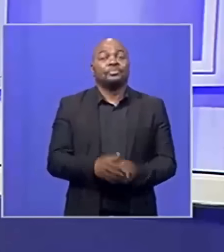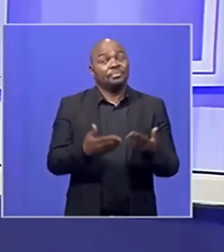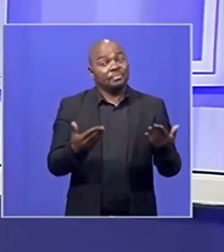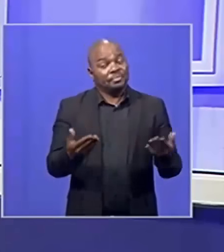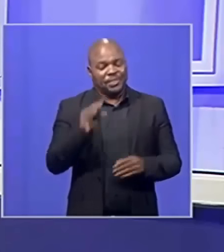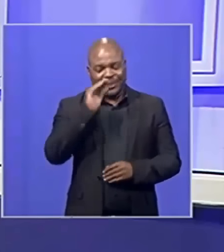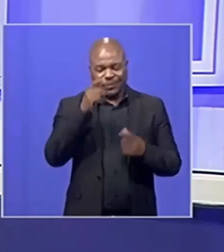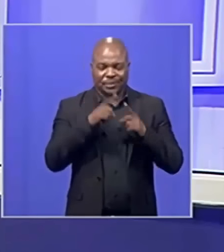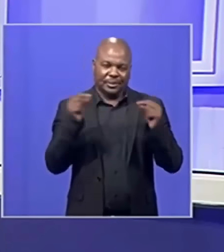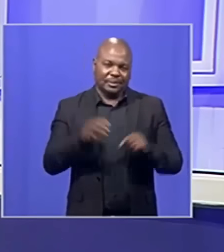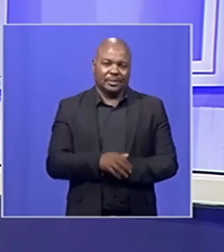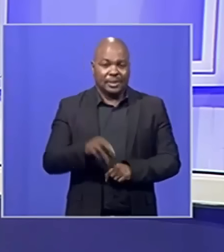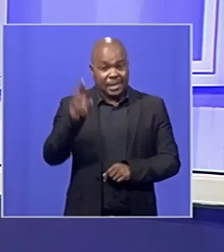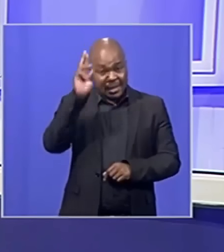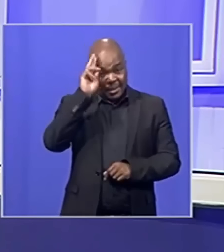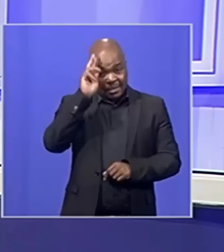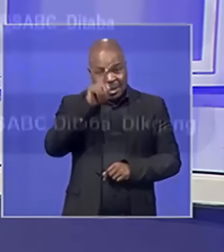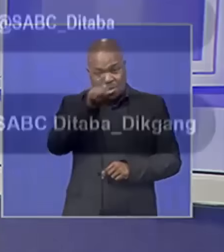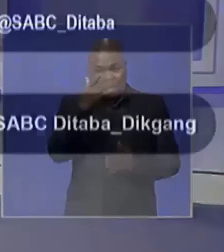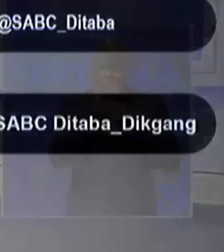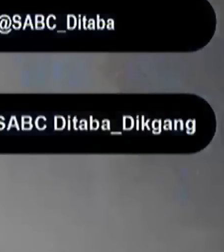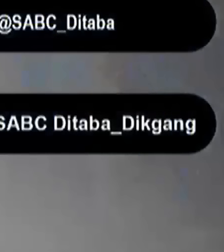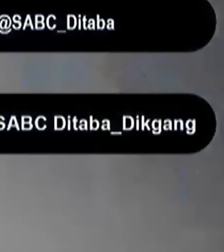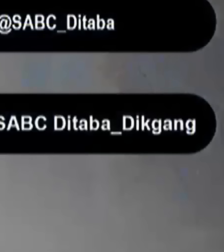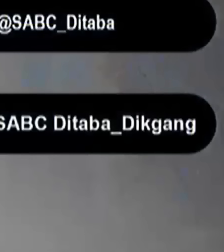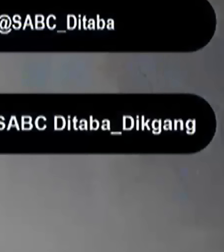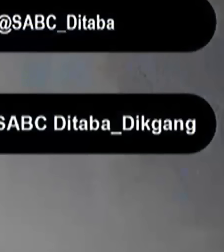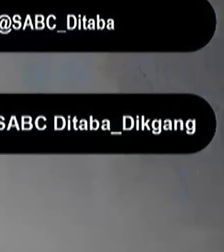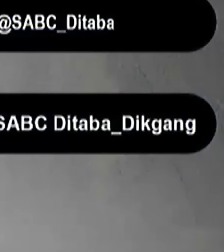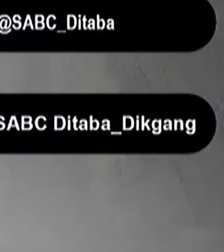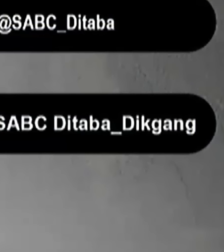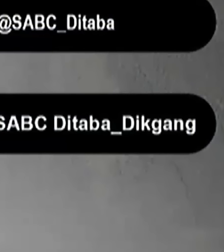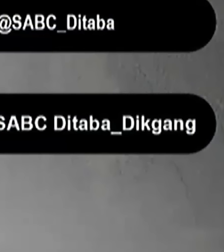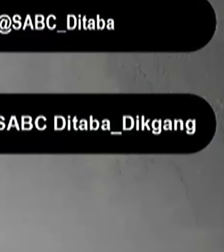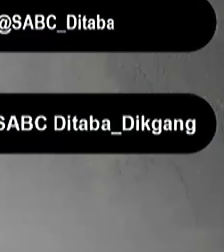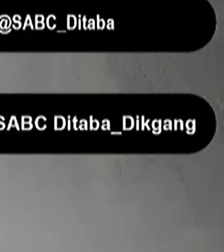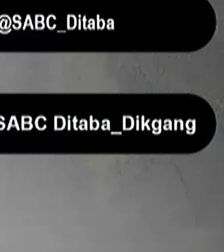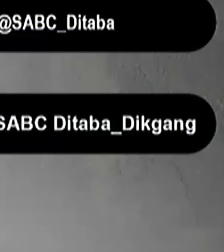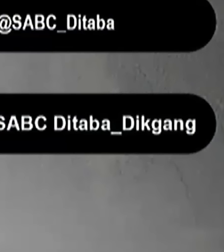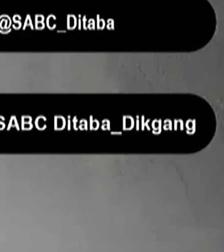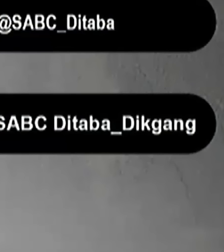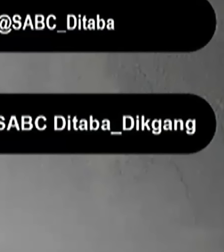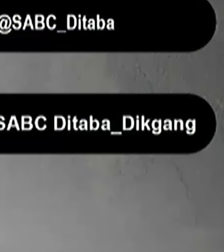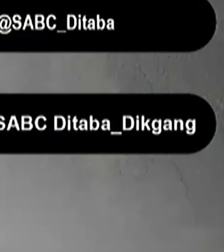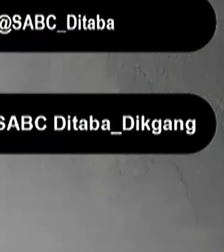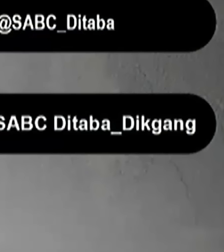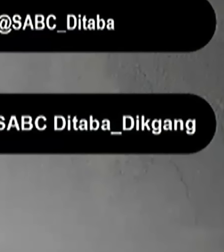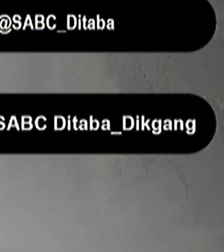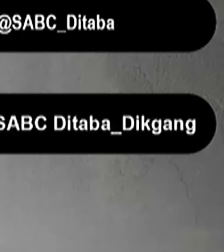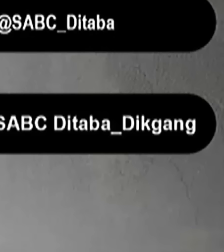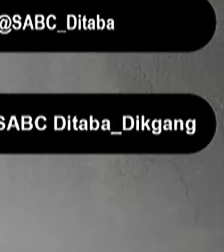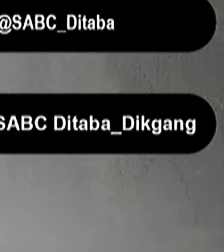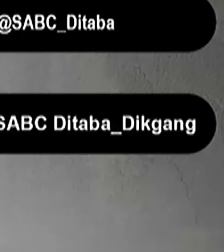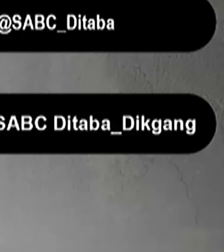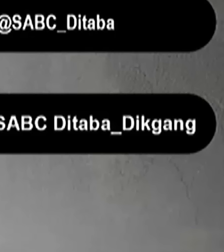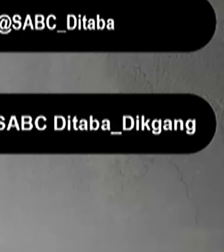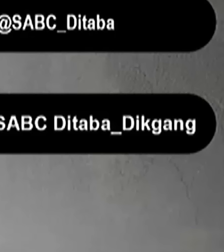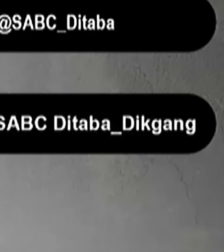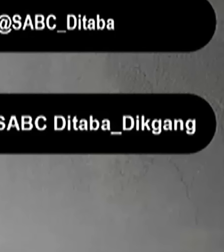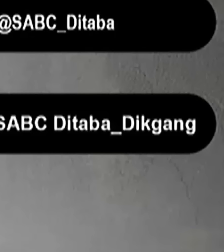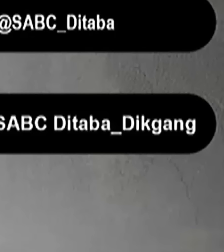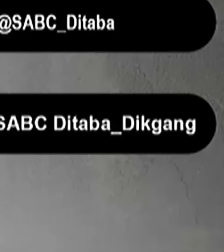Bagešo di felela moo gopolang gore taba tša rena di a hwetšagala go app ya SABC Plus le go marangrang a dikgokagano a Facebook, X, YouTube